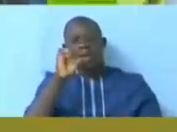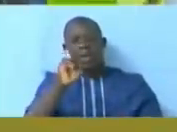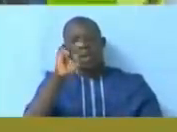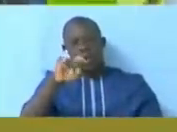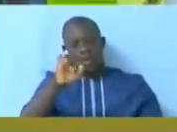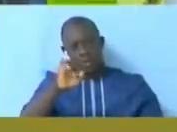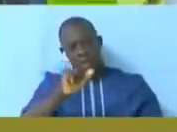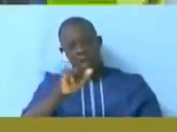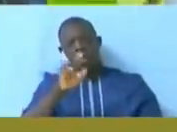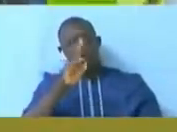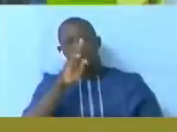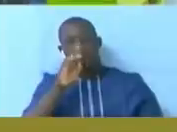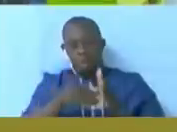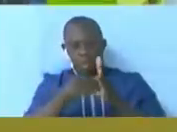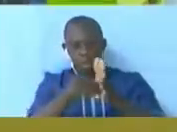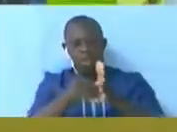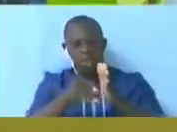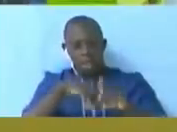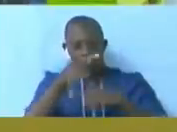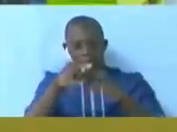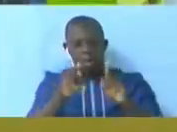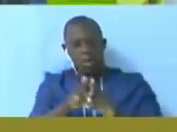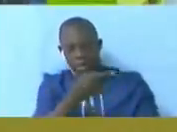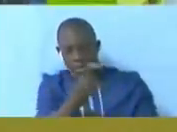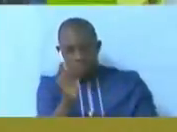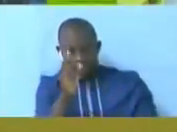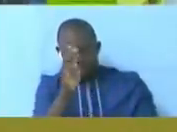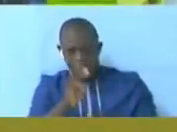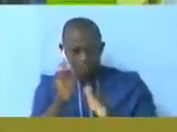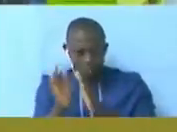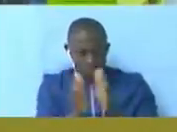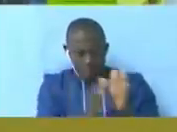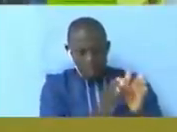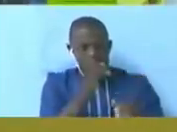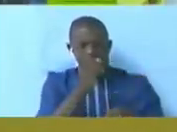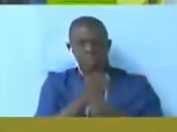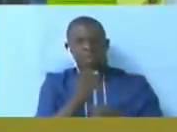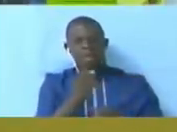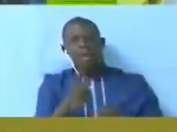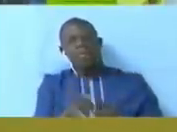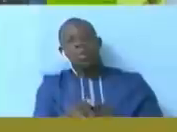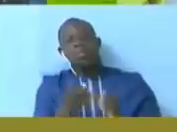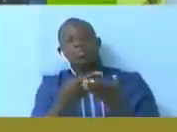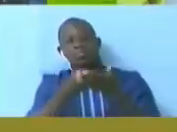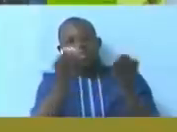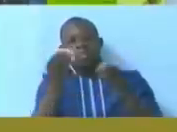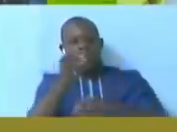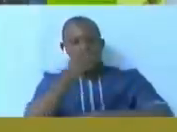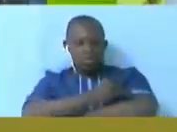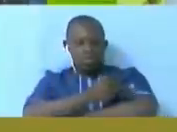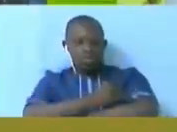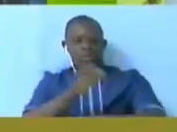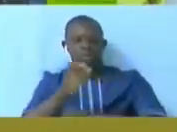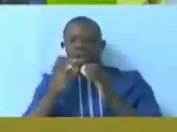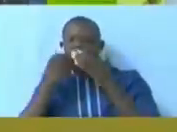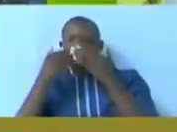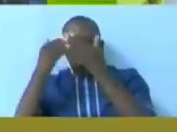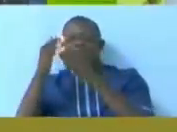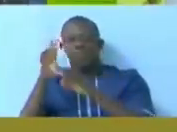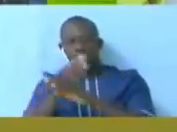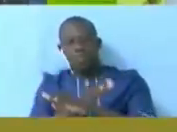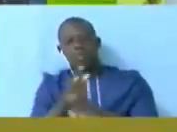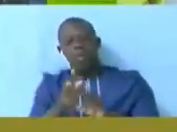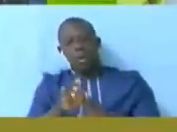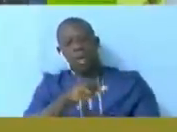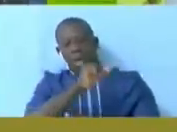that intelligence? Miye wo nyaton wo wo ko nyaton kaya kawanya. To those institutions. Wo wo fonanya na wo. And